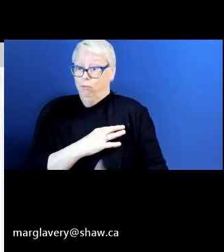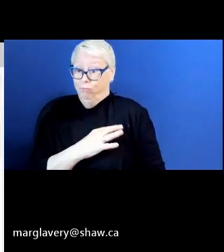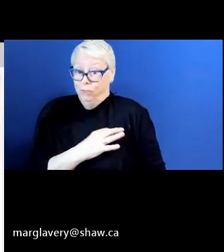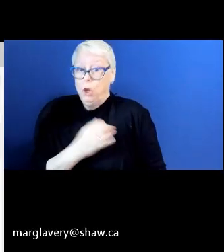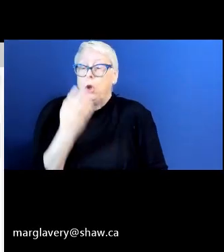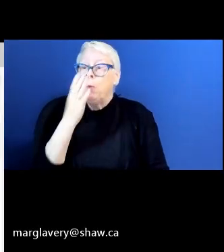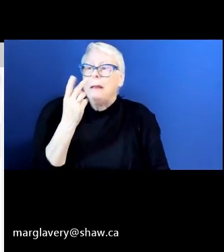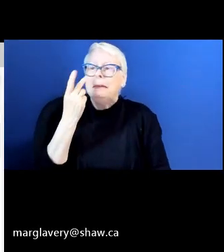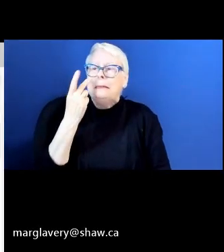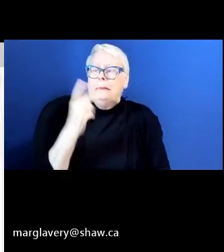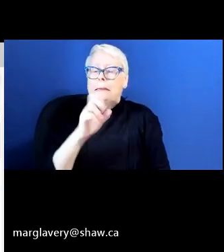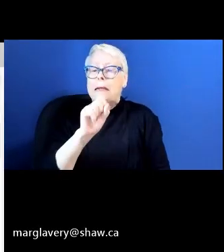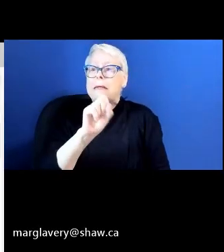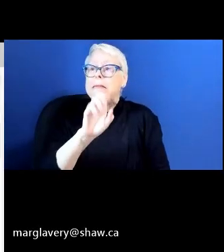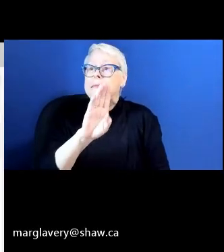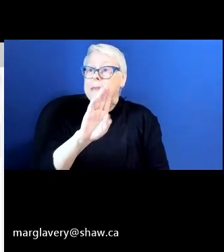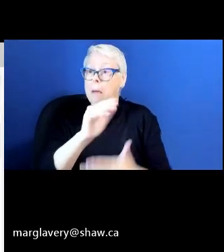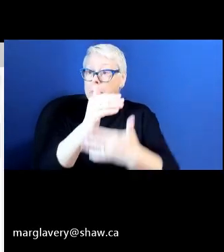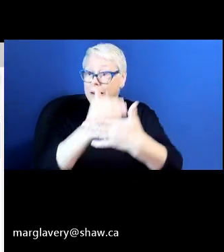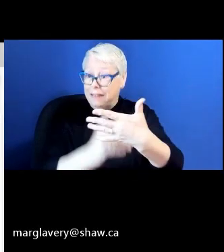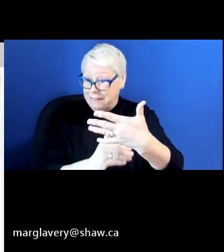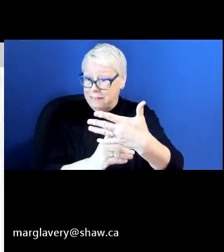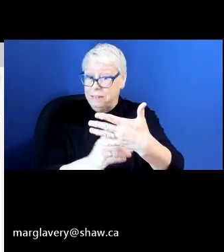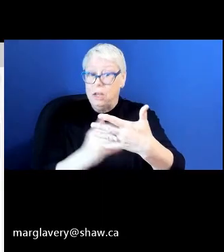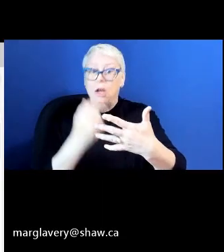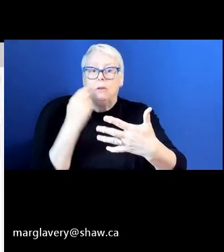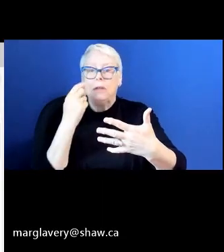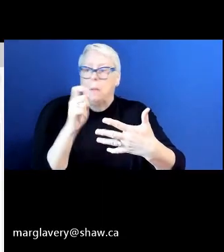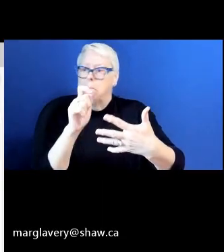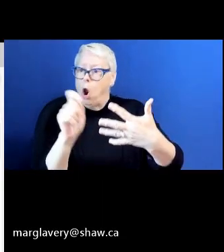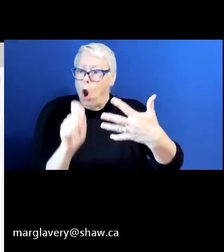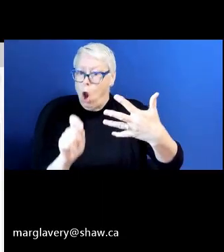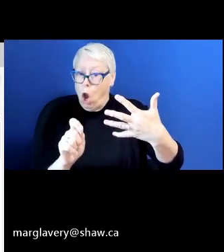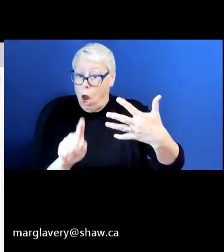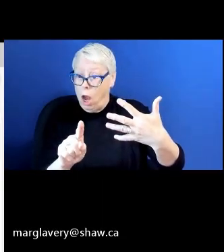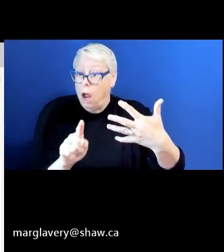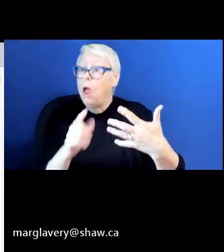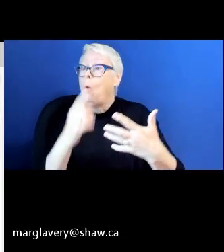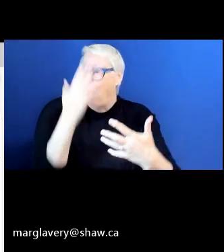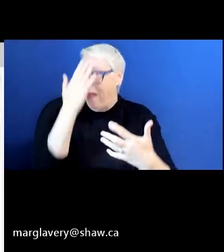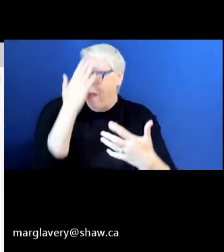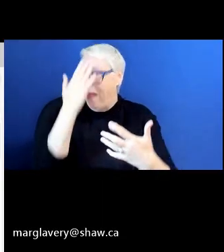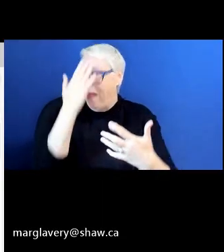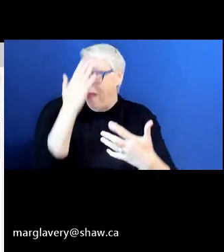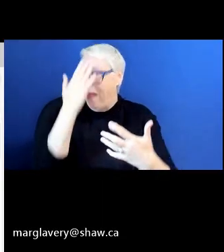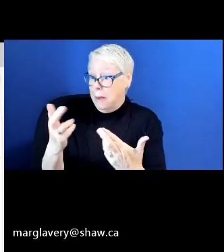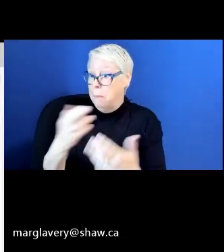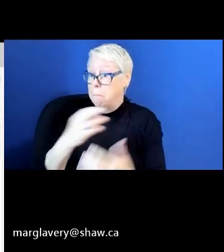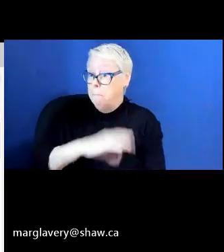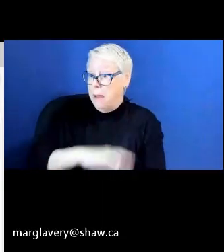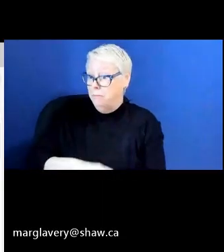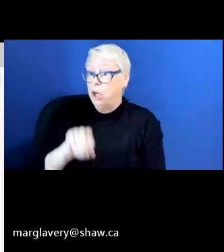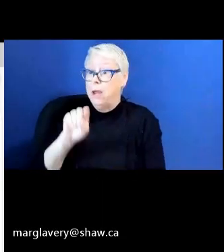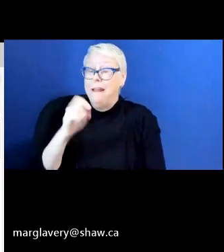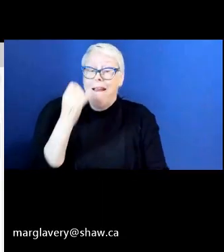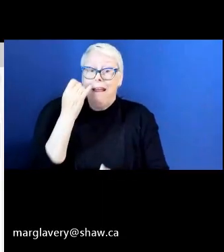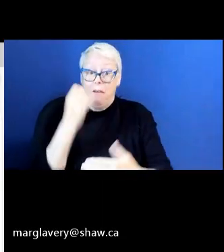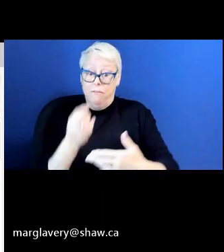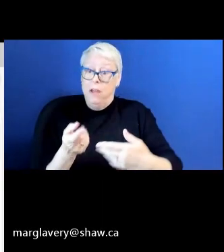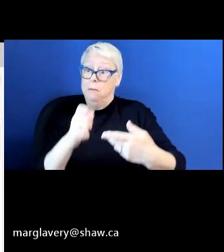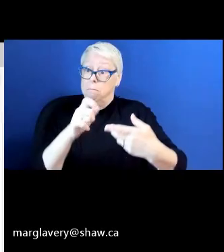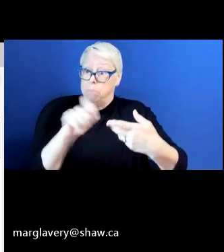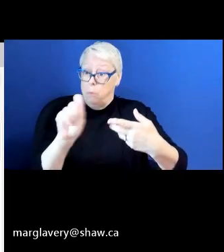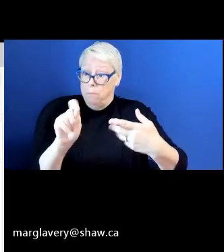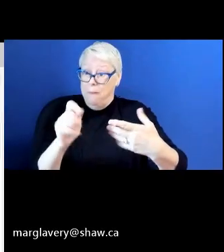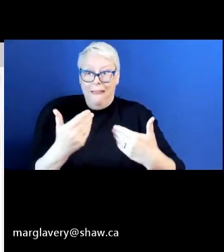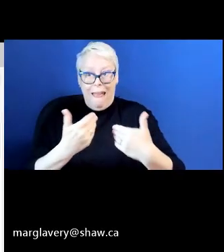dashboard where you can view benefits you have marked as senior recommended benefits, And once you marked as already receiving or